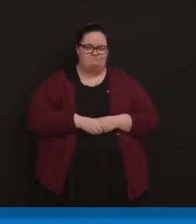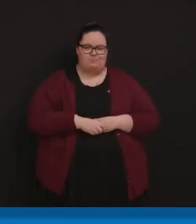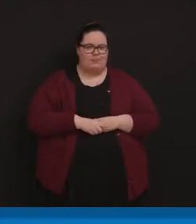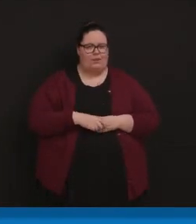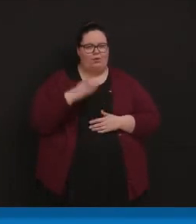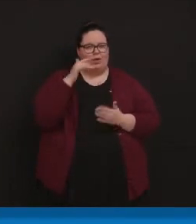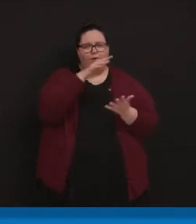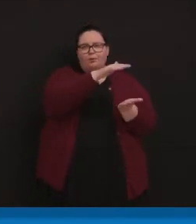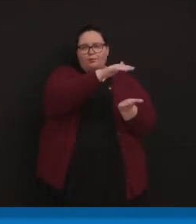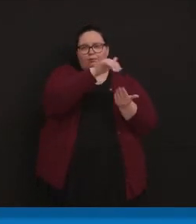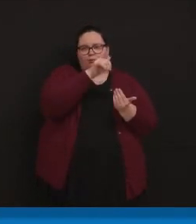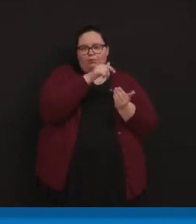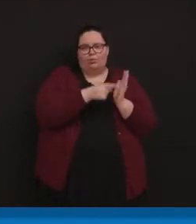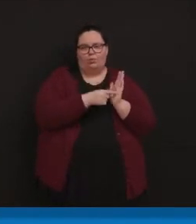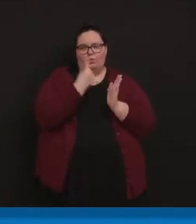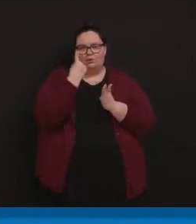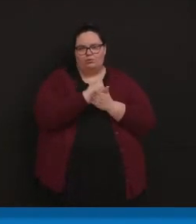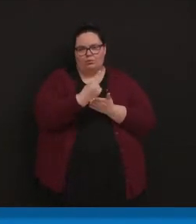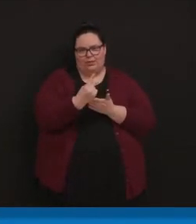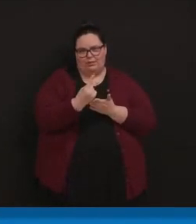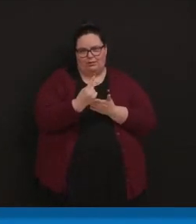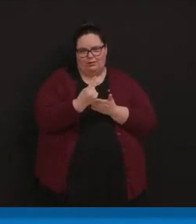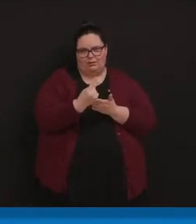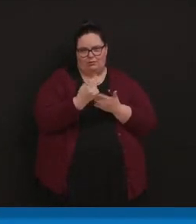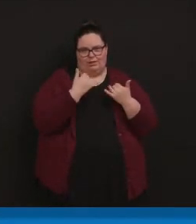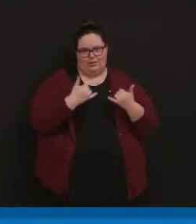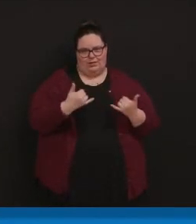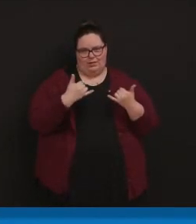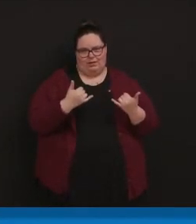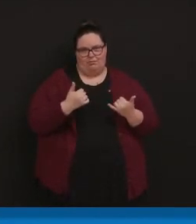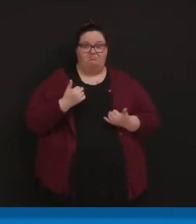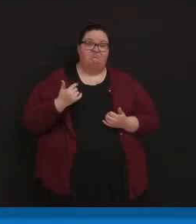our shipments only come in once a week at this point in time.